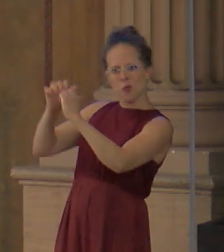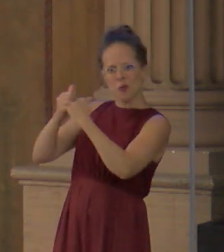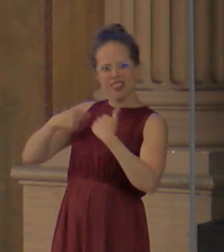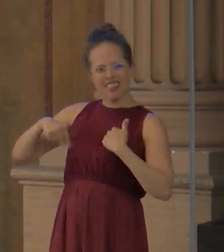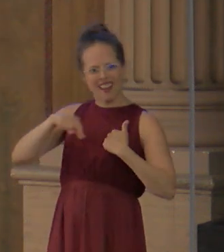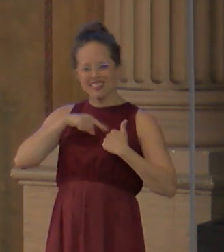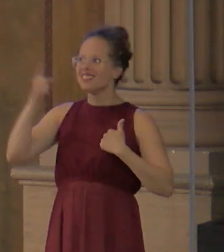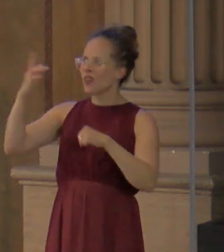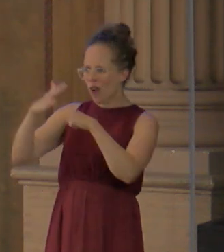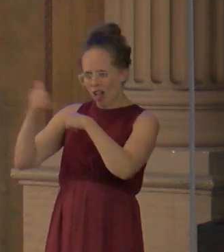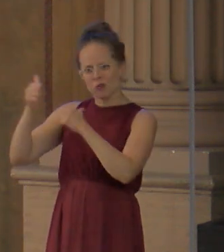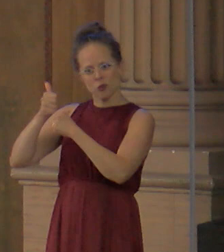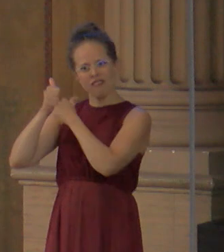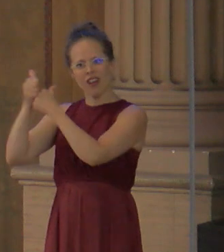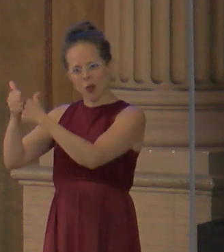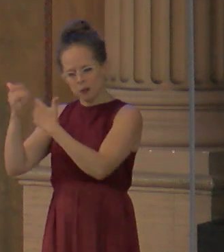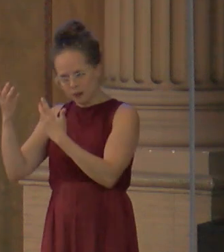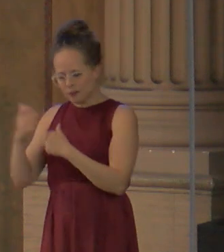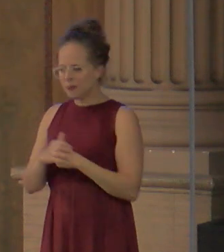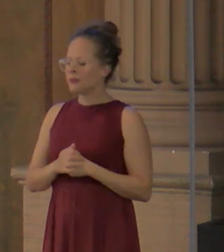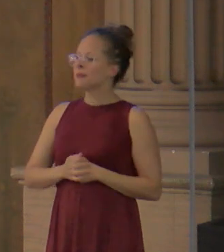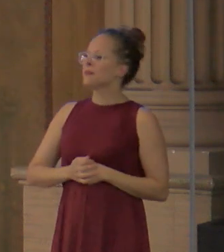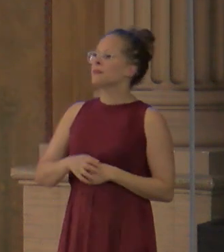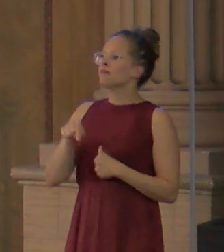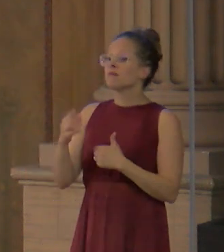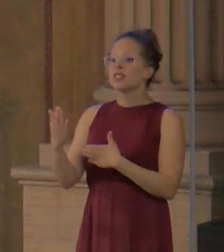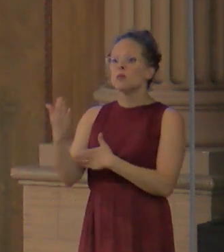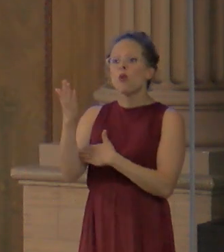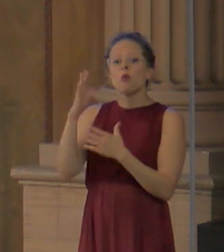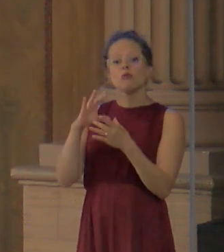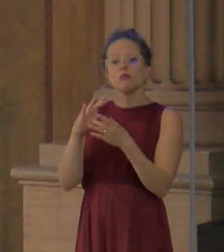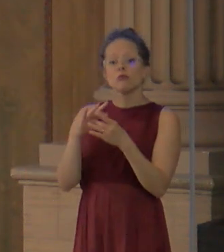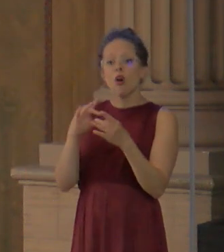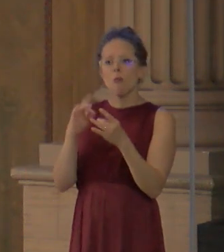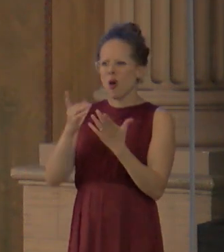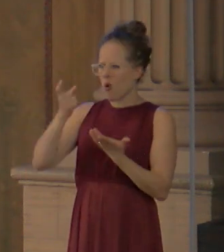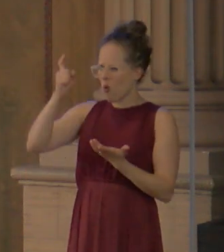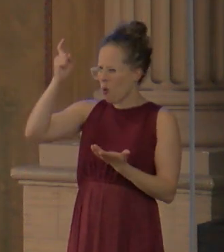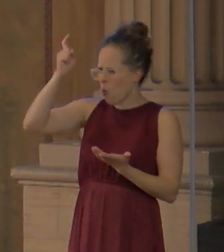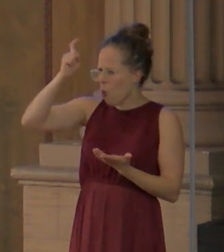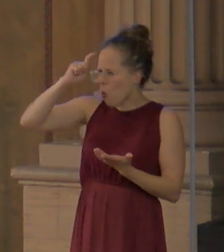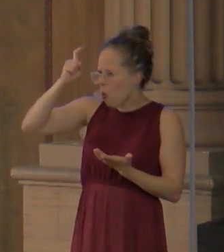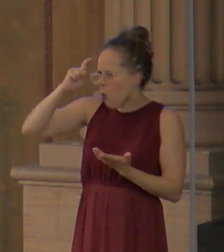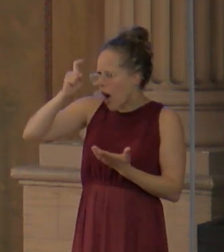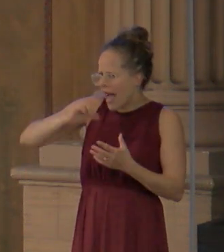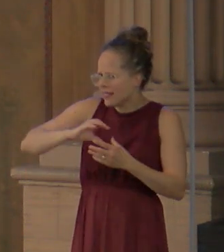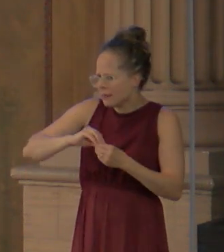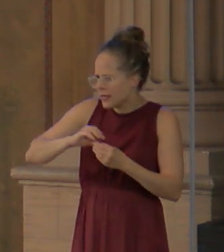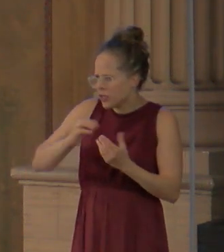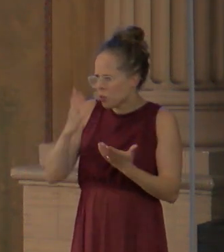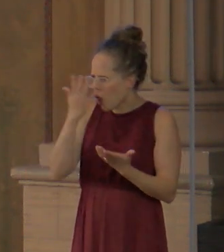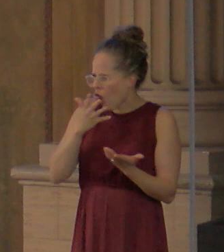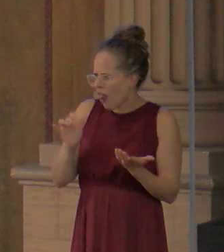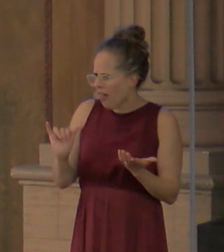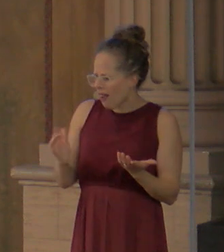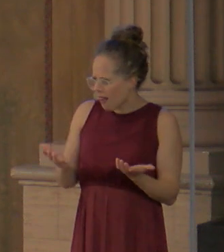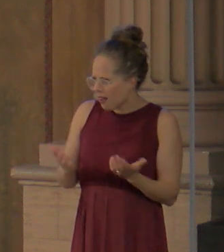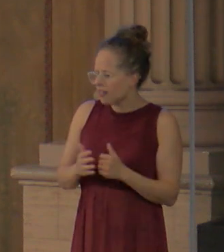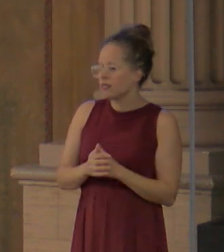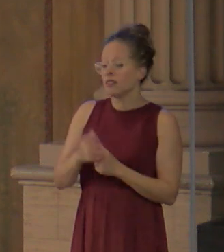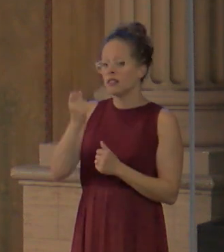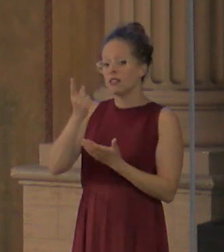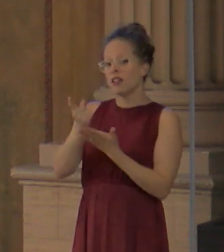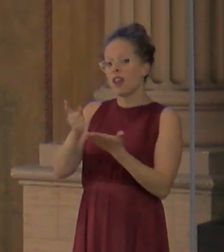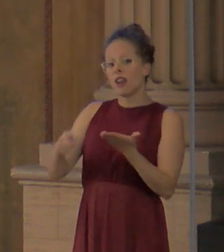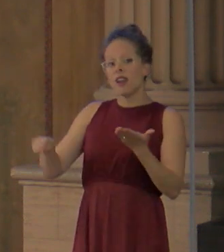follow him, right? And so this morning, what we're going to do is we're going to talk about wise speech. What does Proverbs say about wisdom in our speech? Next week, we're going to look